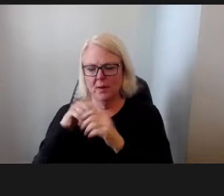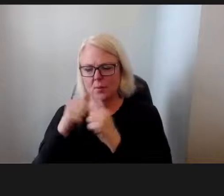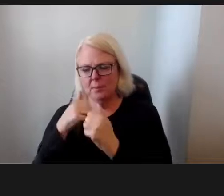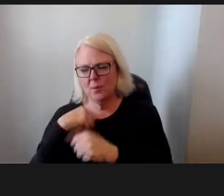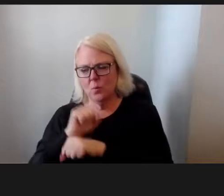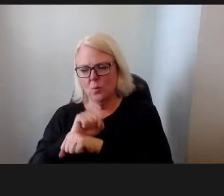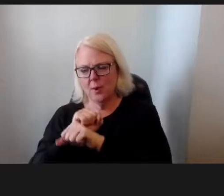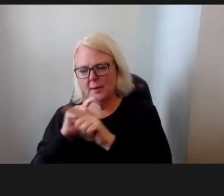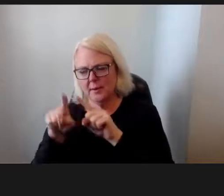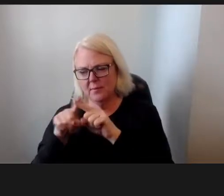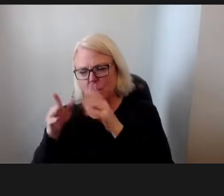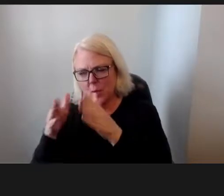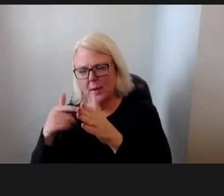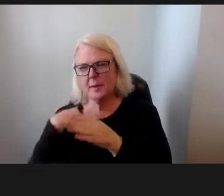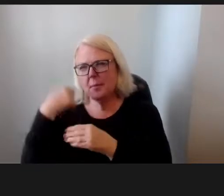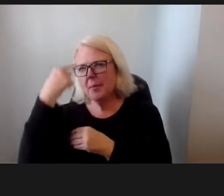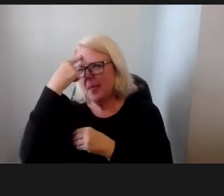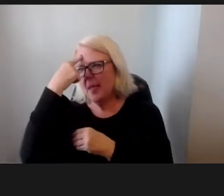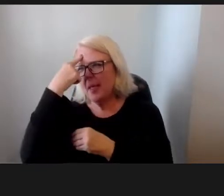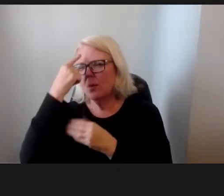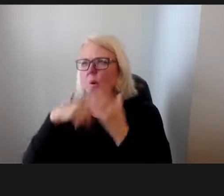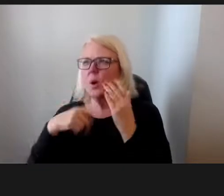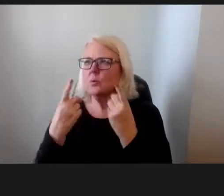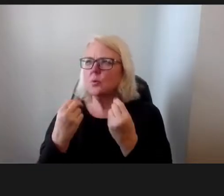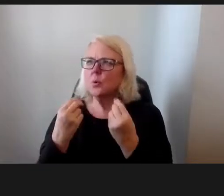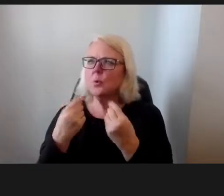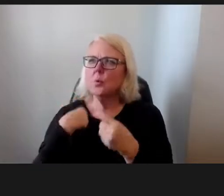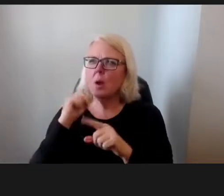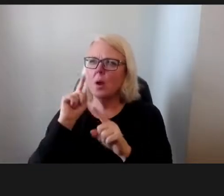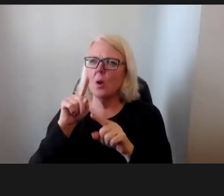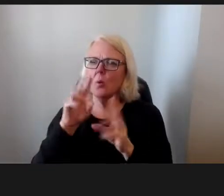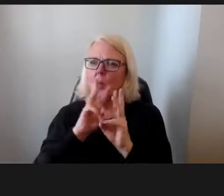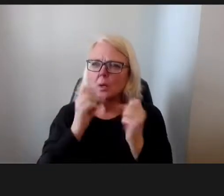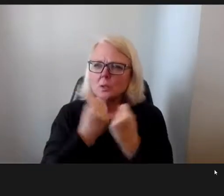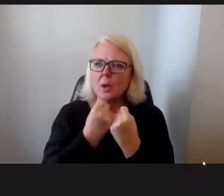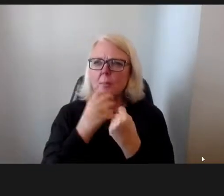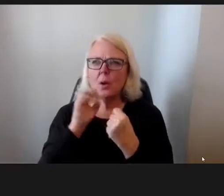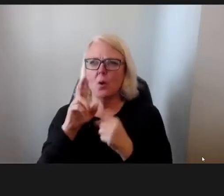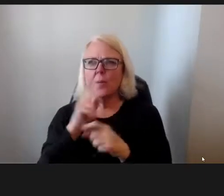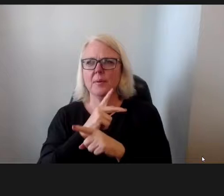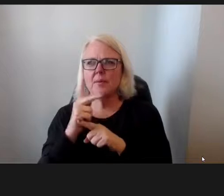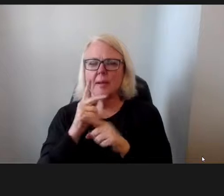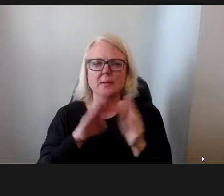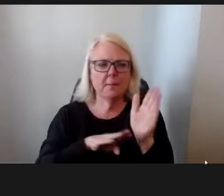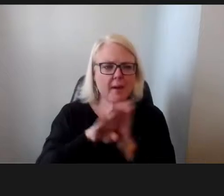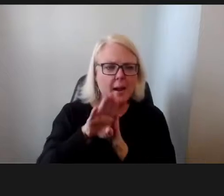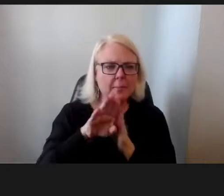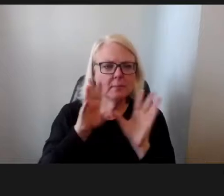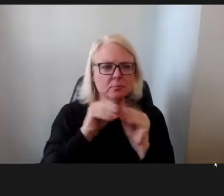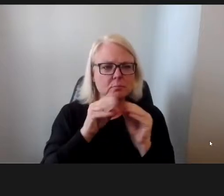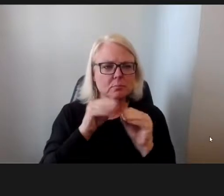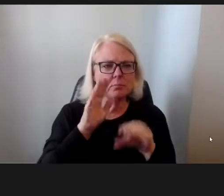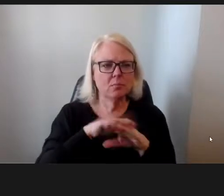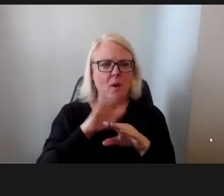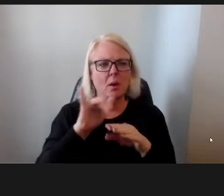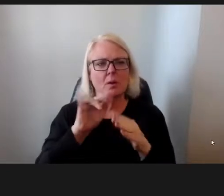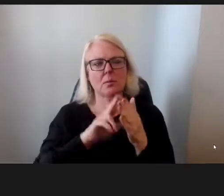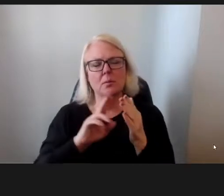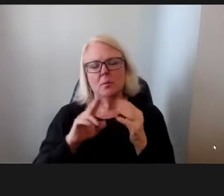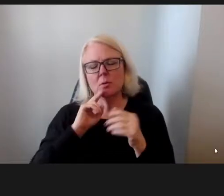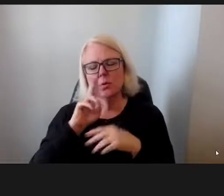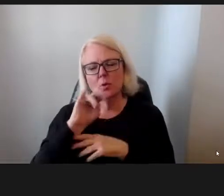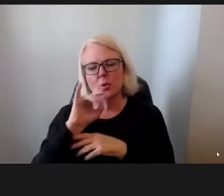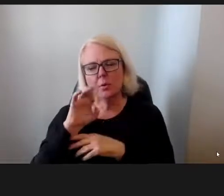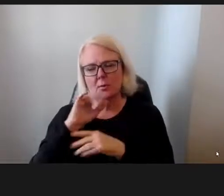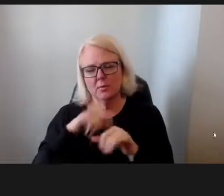ways. I'm thinking through what to do when I'm attending a workshop or professional development session on universal design that